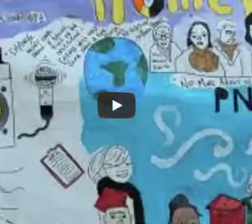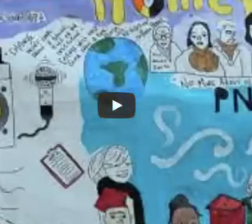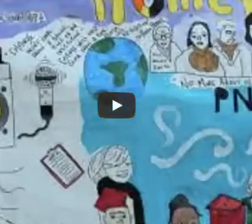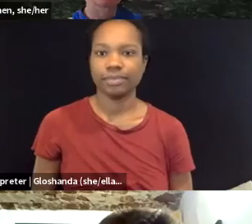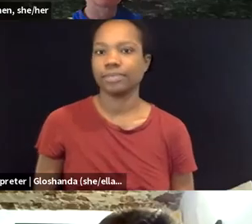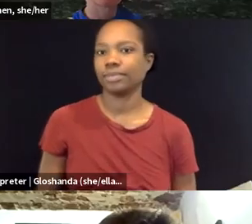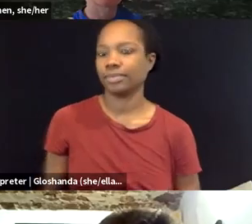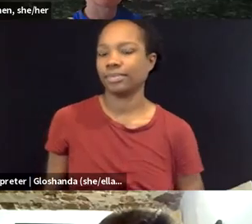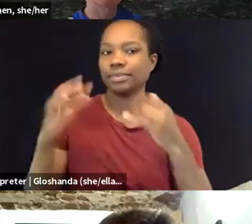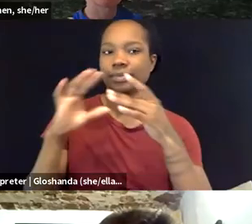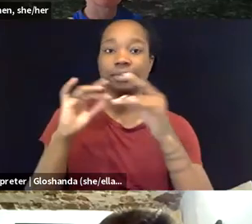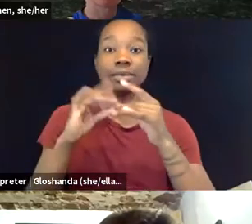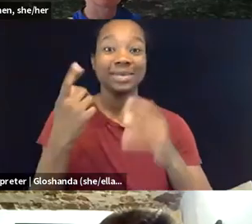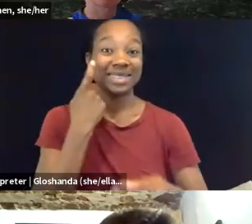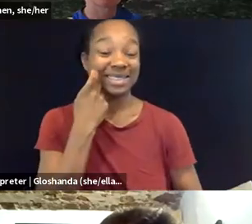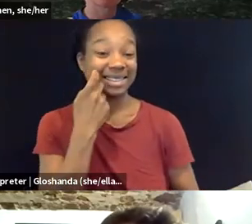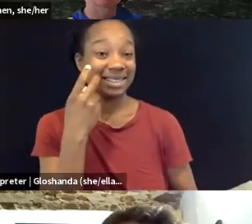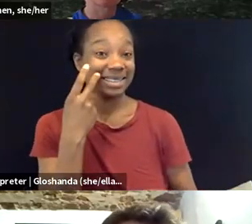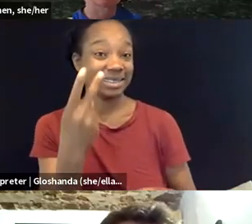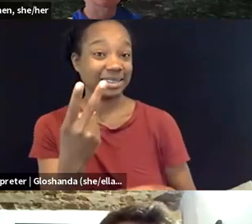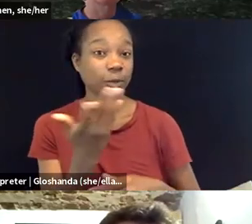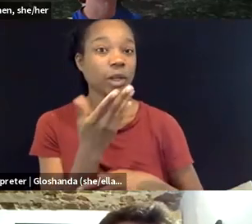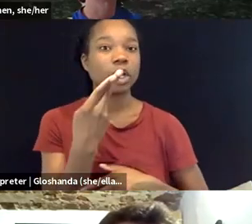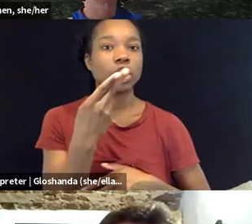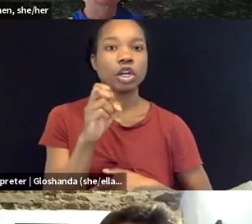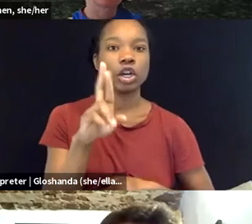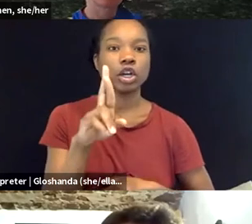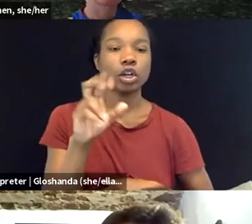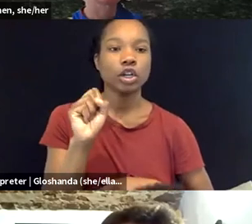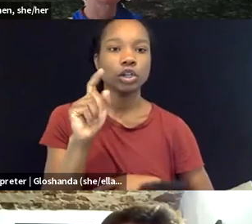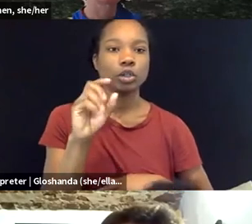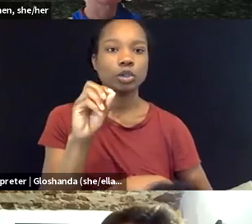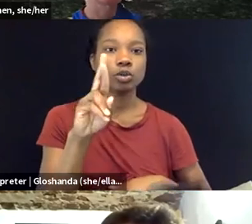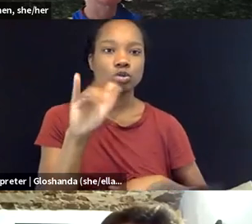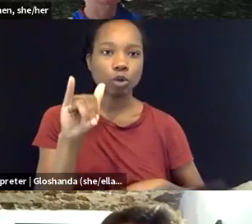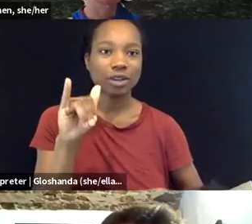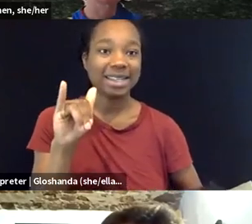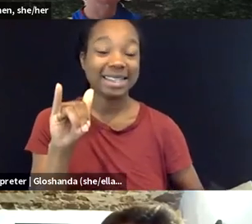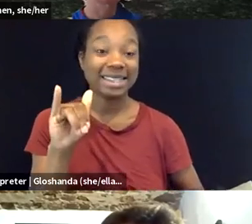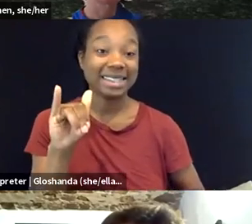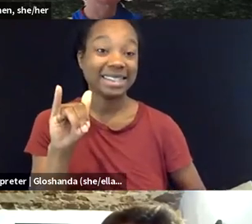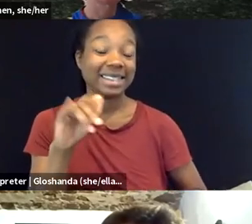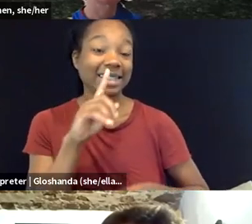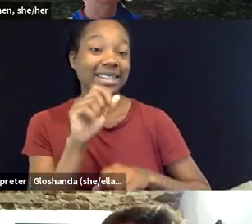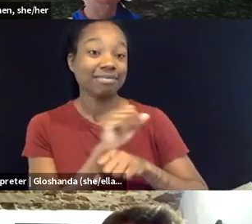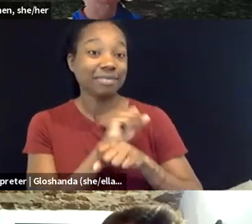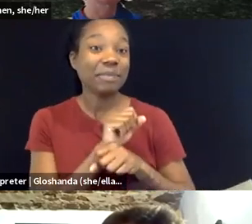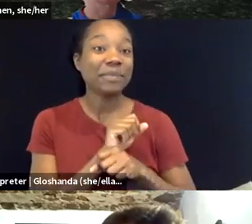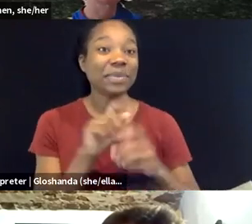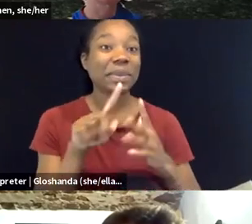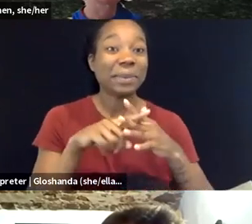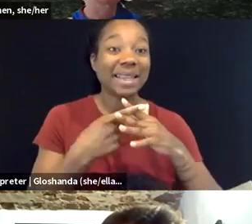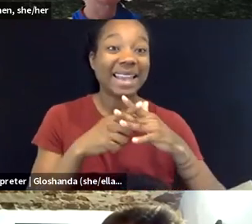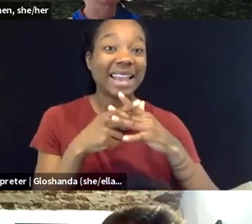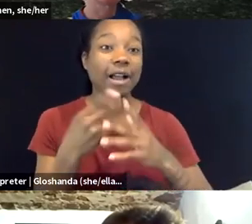So what you just saw was herstory. That is the beginning of